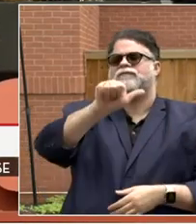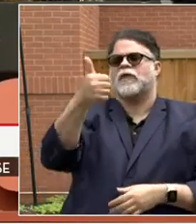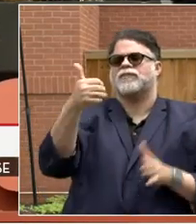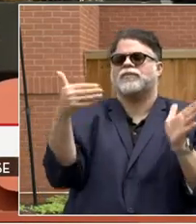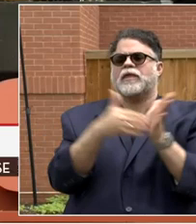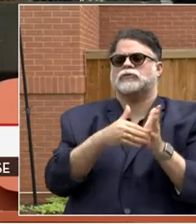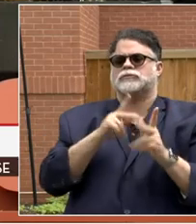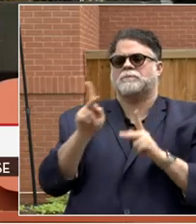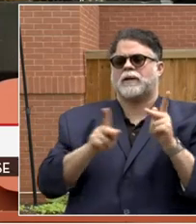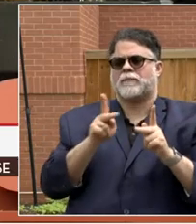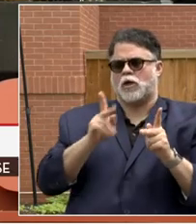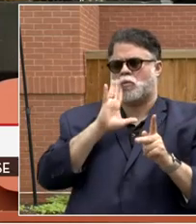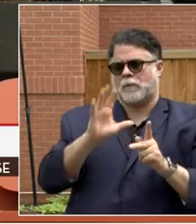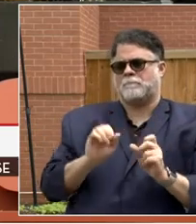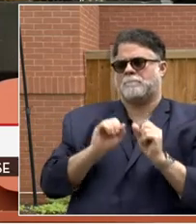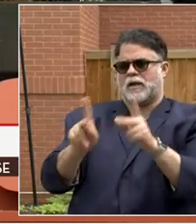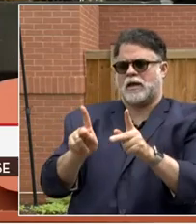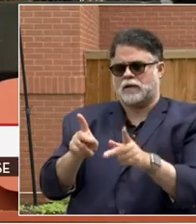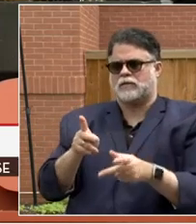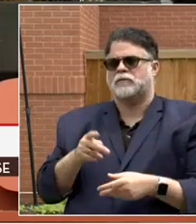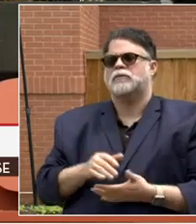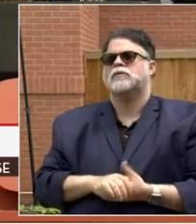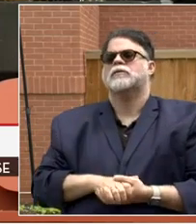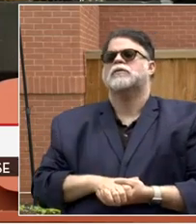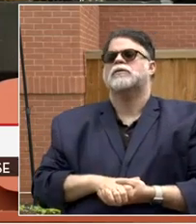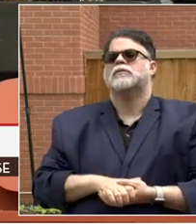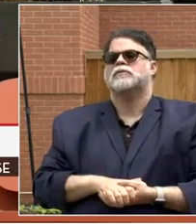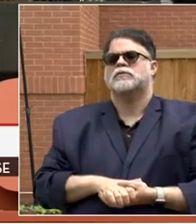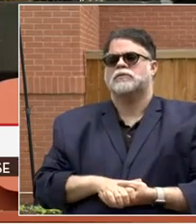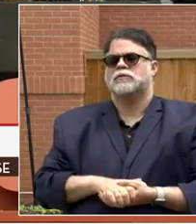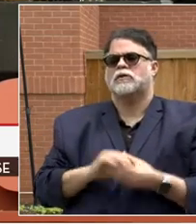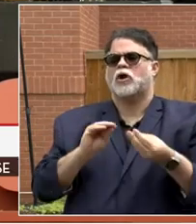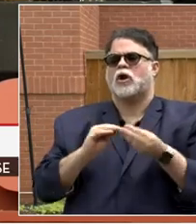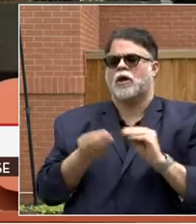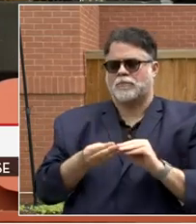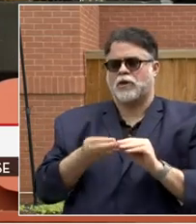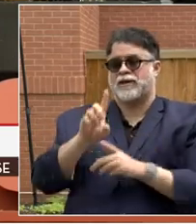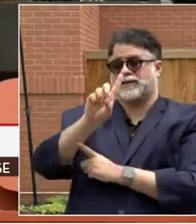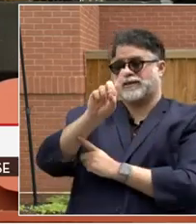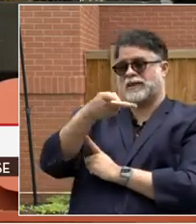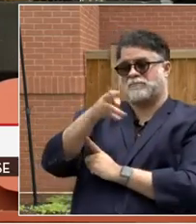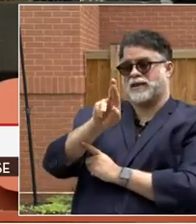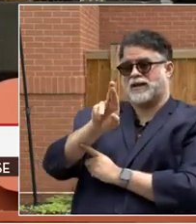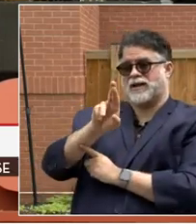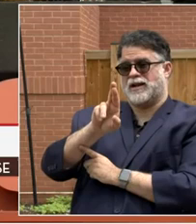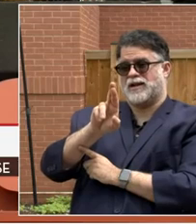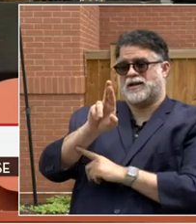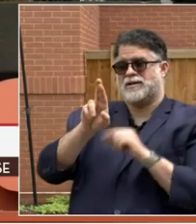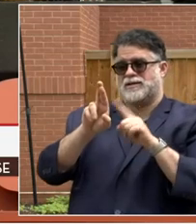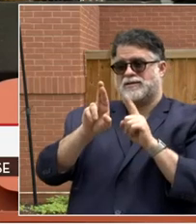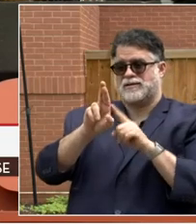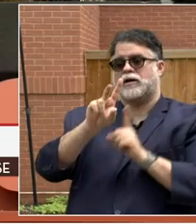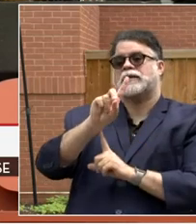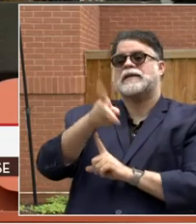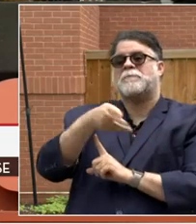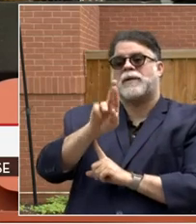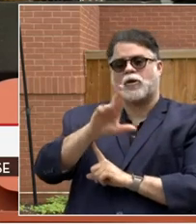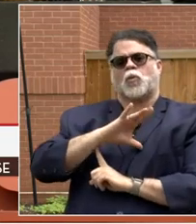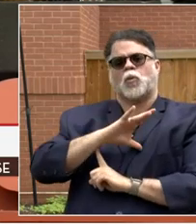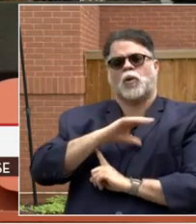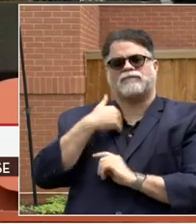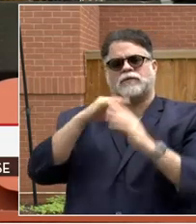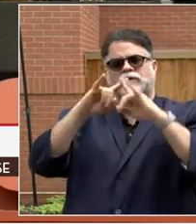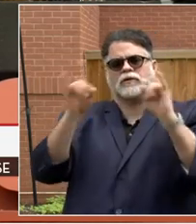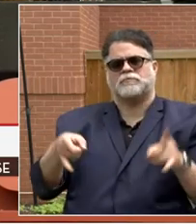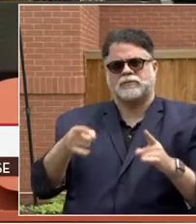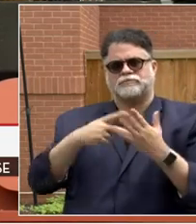you. DPR is providing outstanding camp opportunities, again, 6,000.